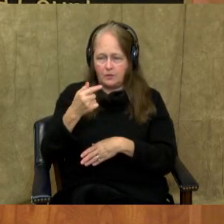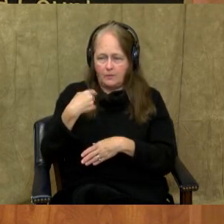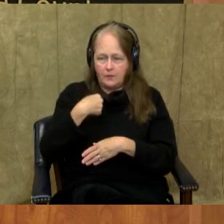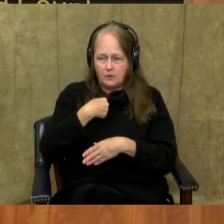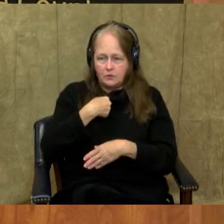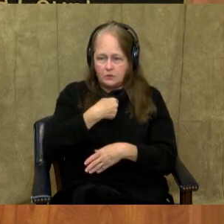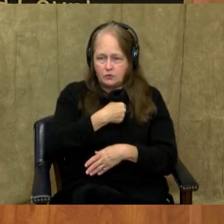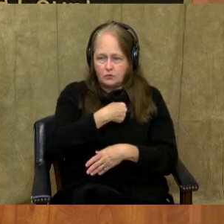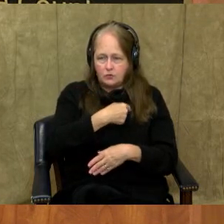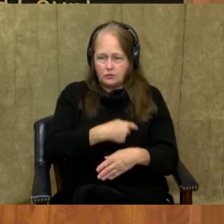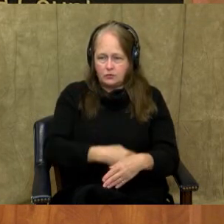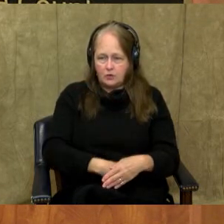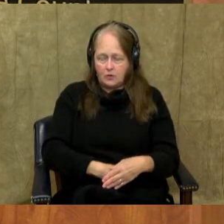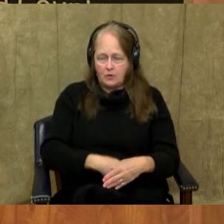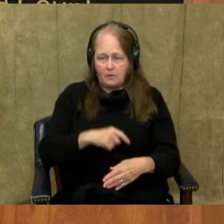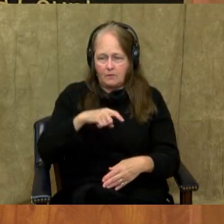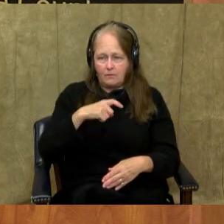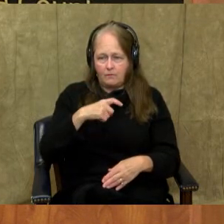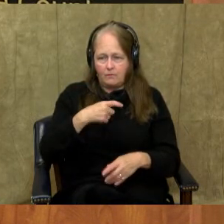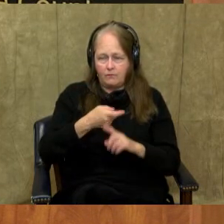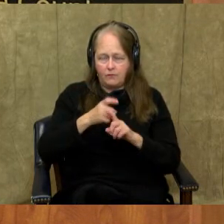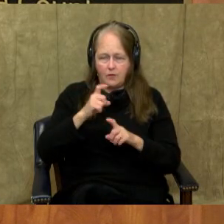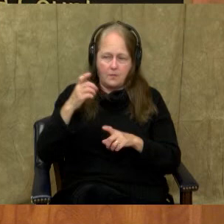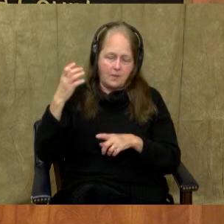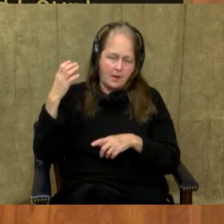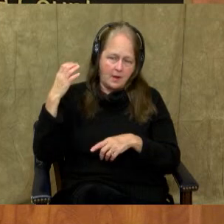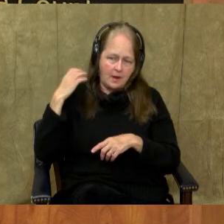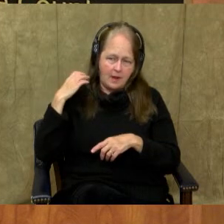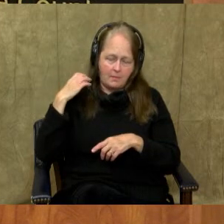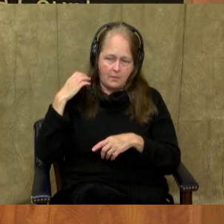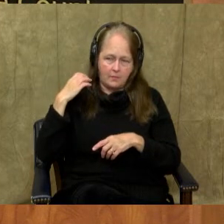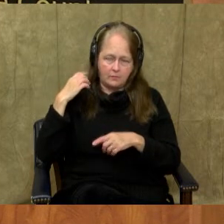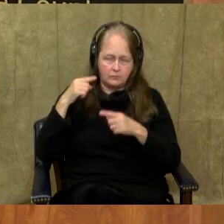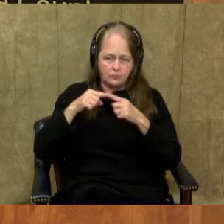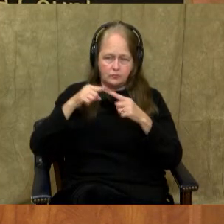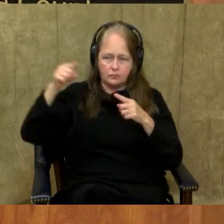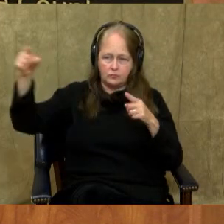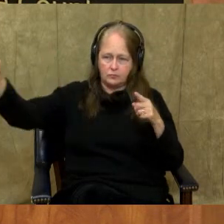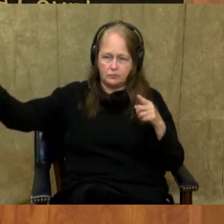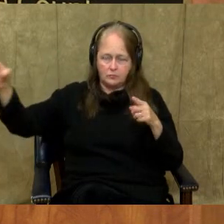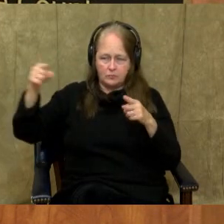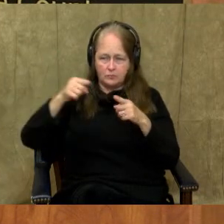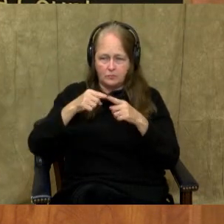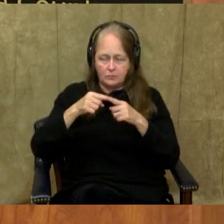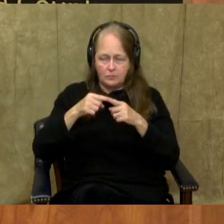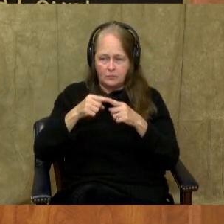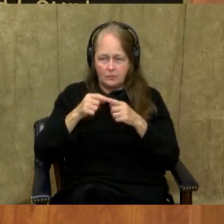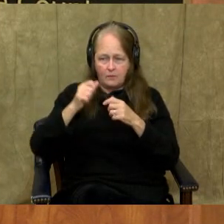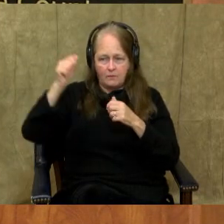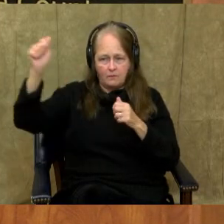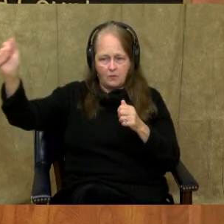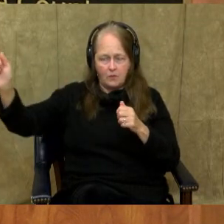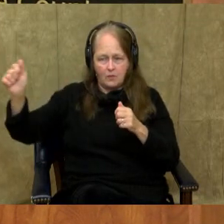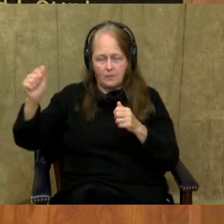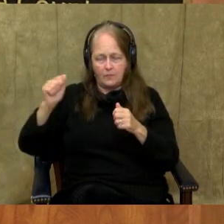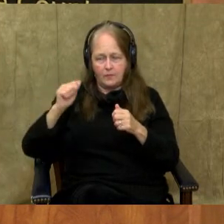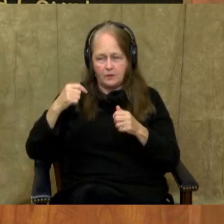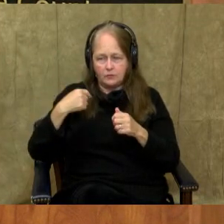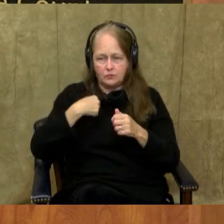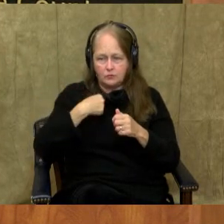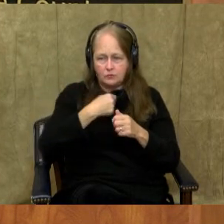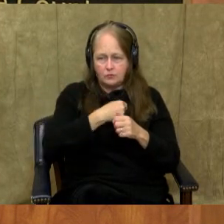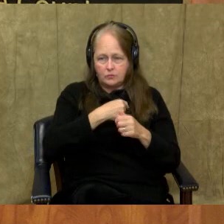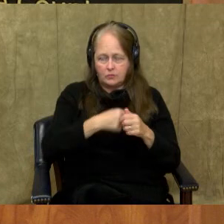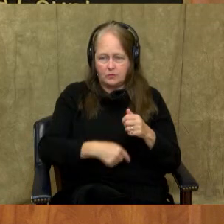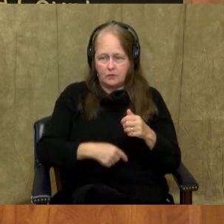6,900 miles from our own capital in Washington, D.C., and we're going to be looking at China and its neighbors. But wait a